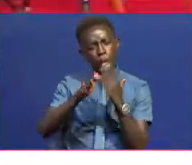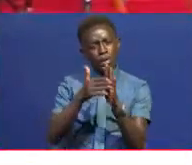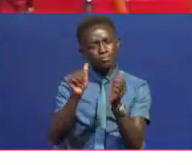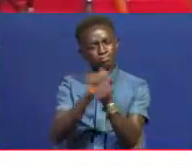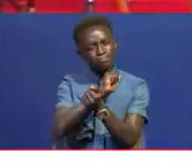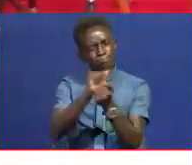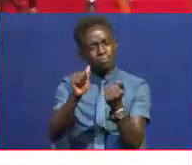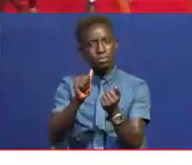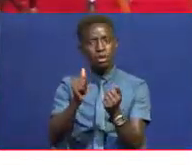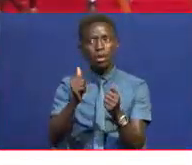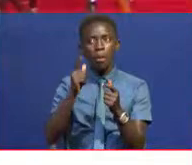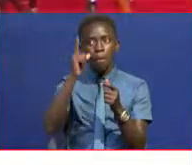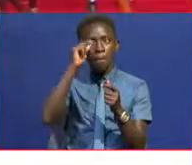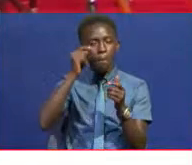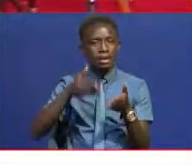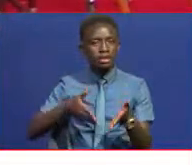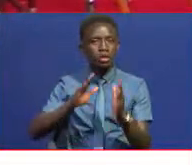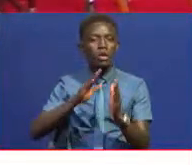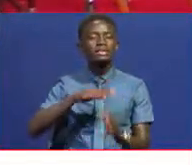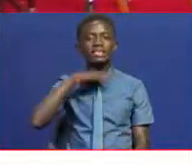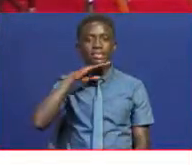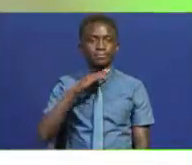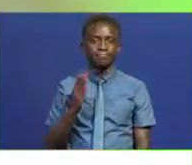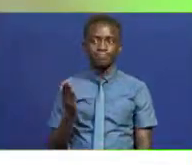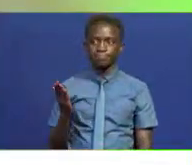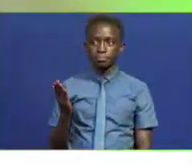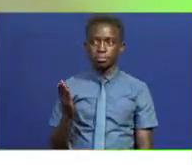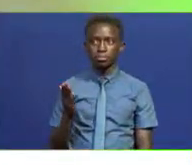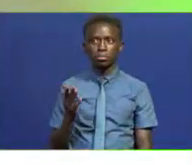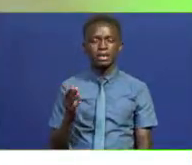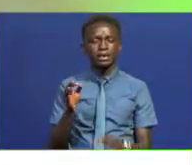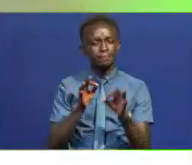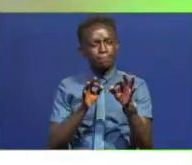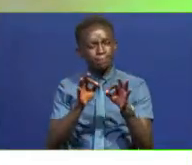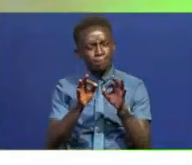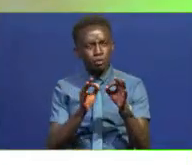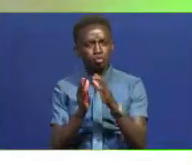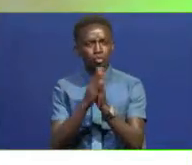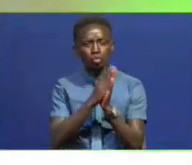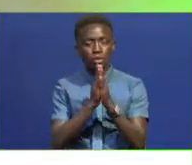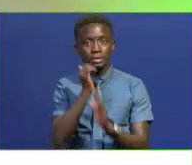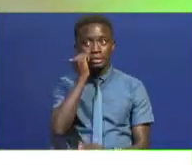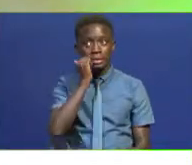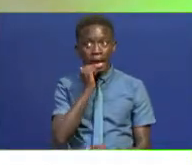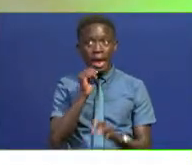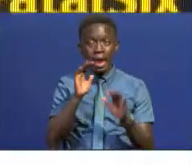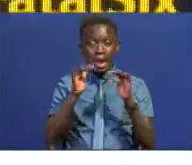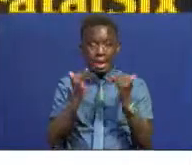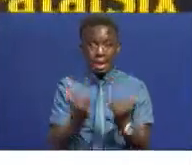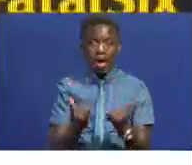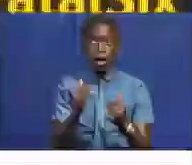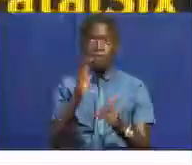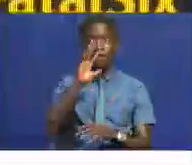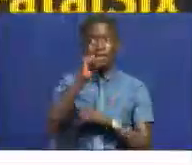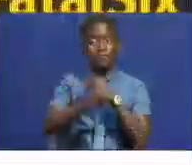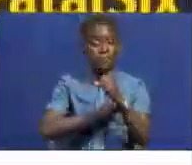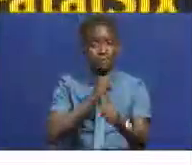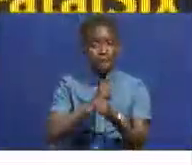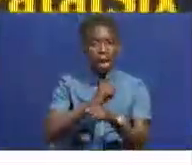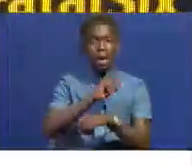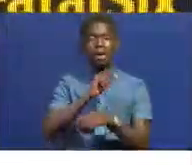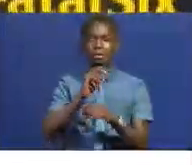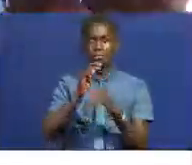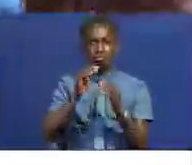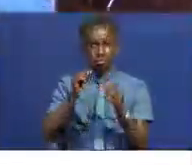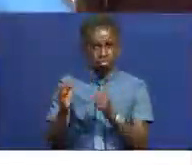Road. The somber mood telling of the extent of the problem. It is this reality that the 5-year National Road Safety Action Plan is hoping